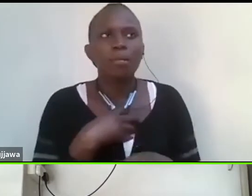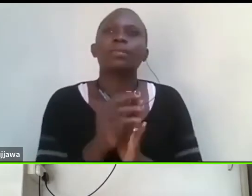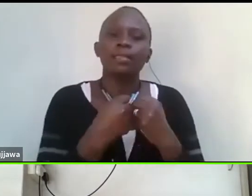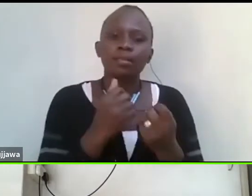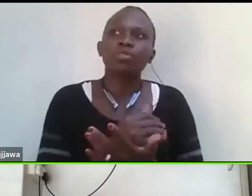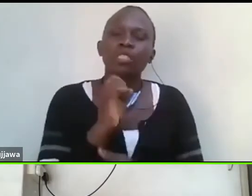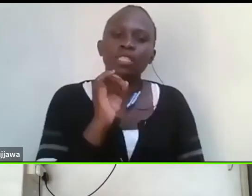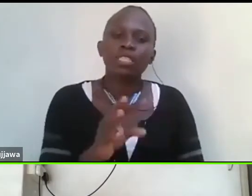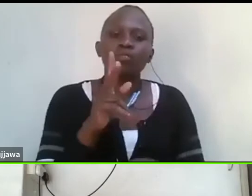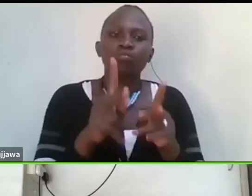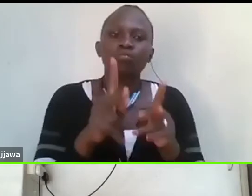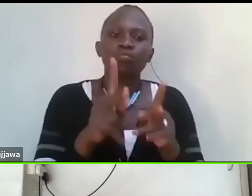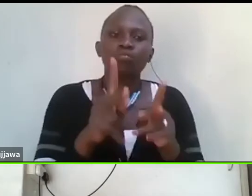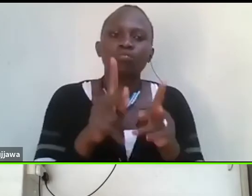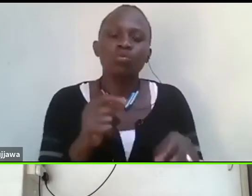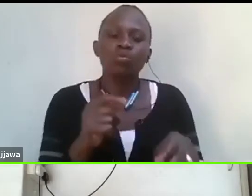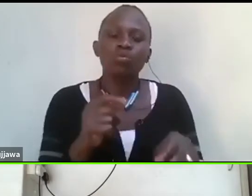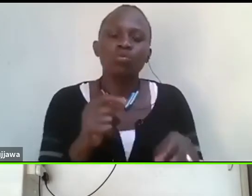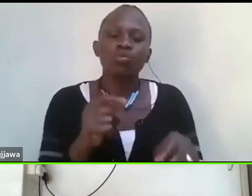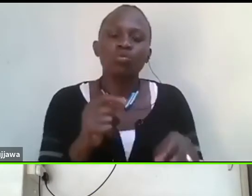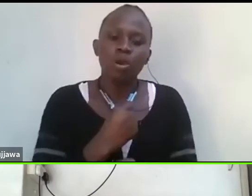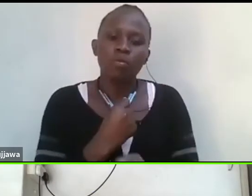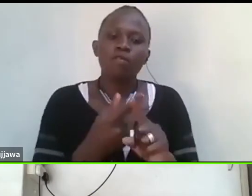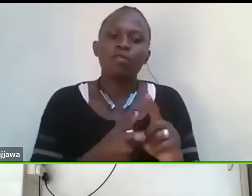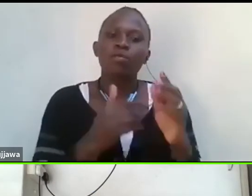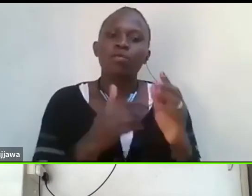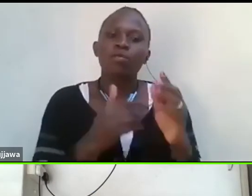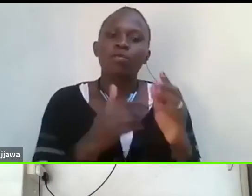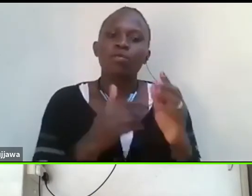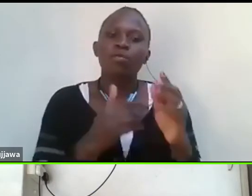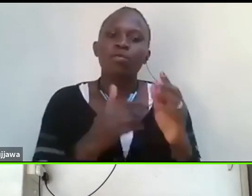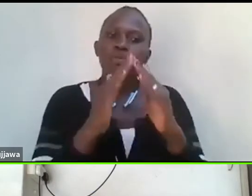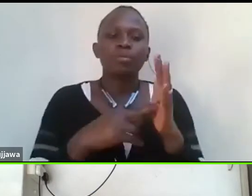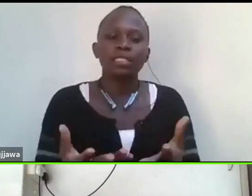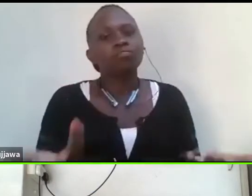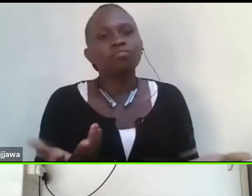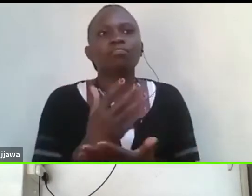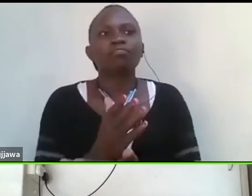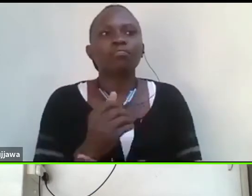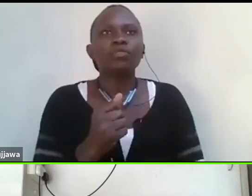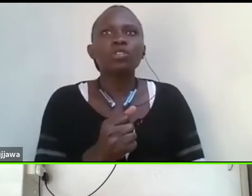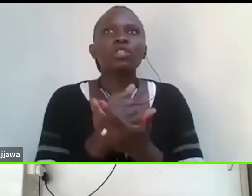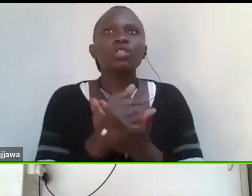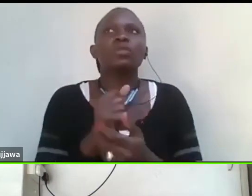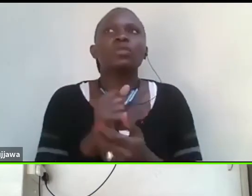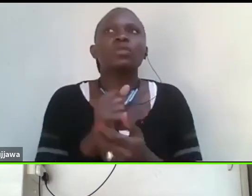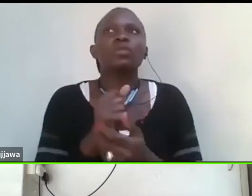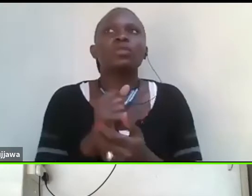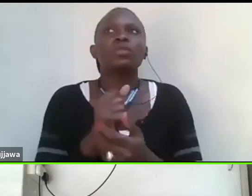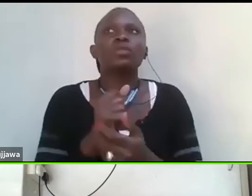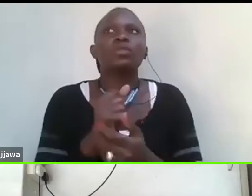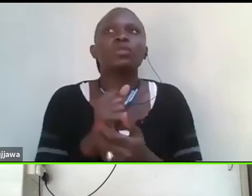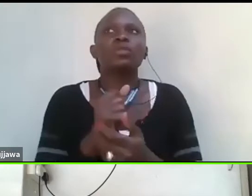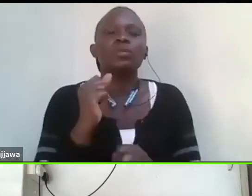home, of course, you have to avail some facilities to facilitate them work. to